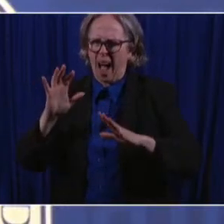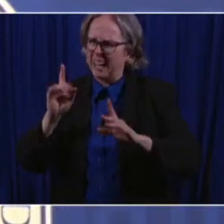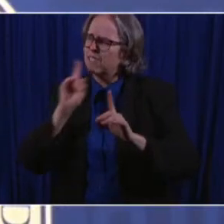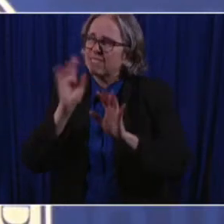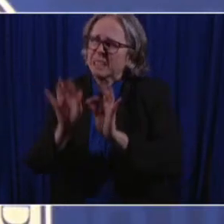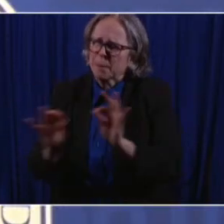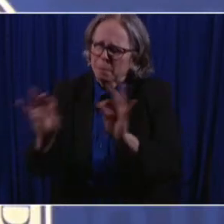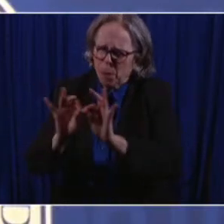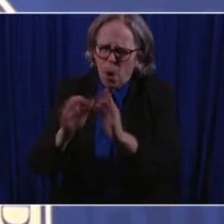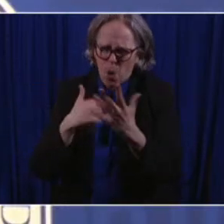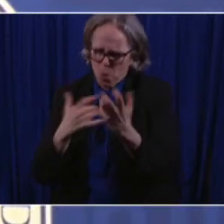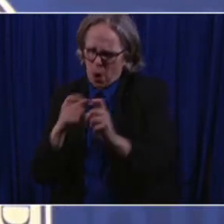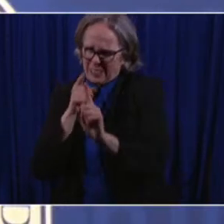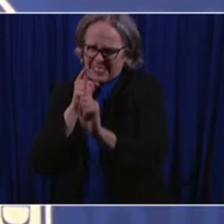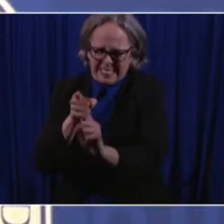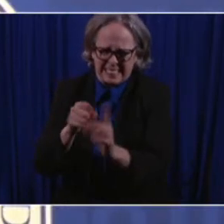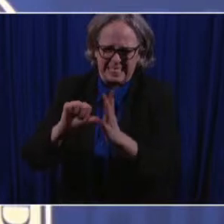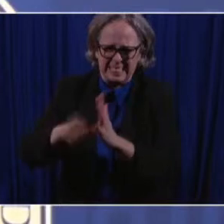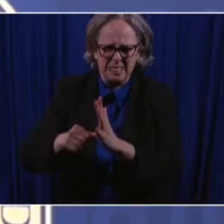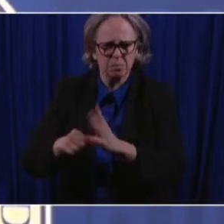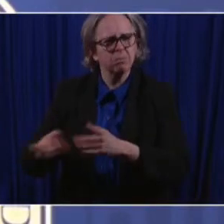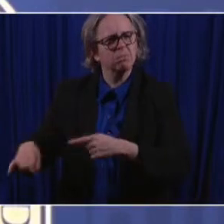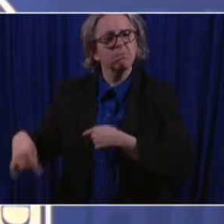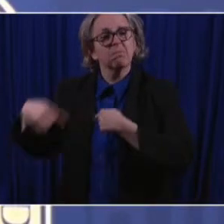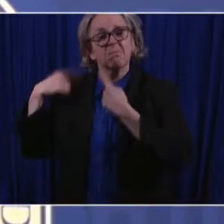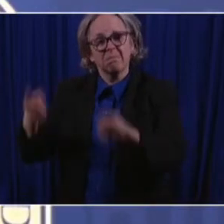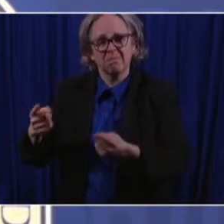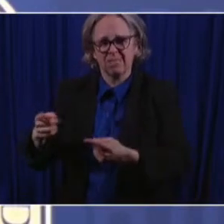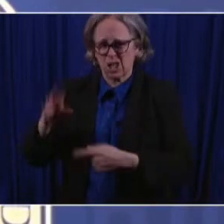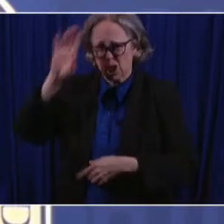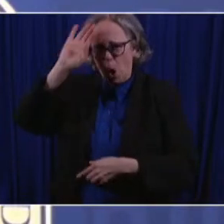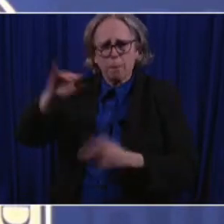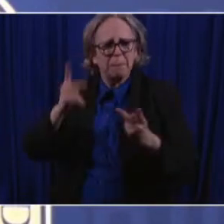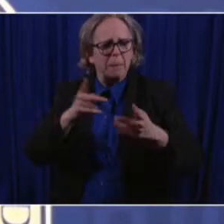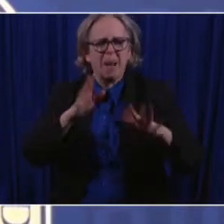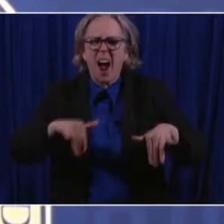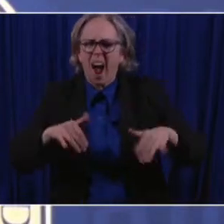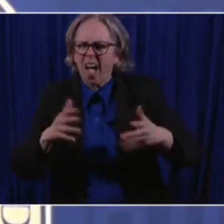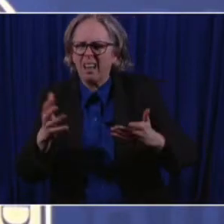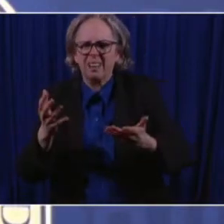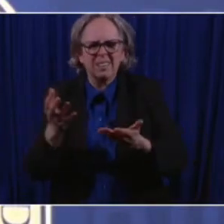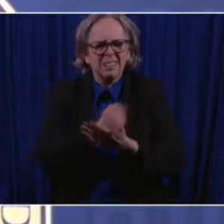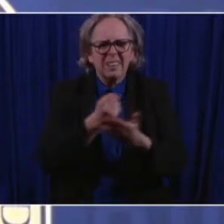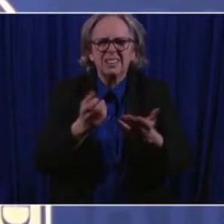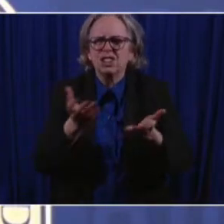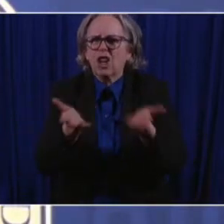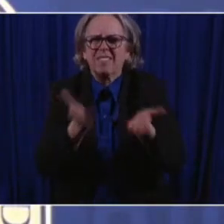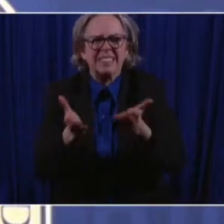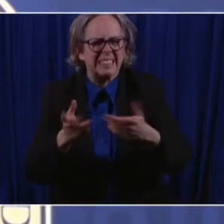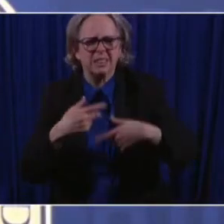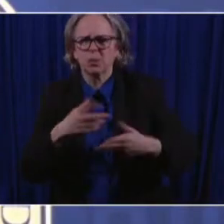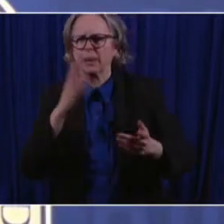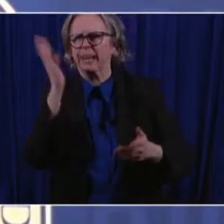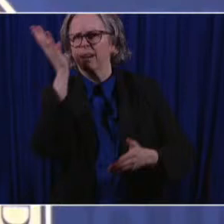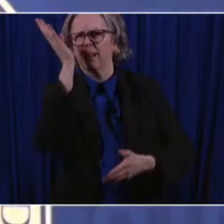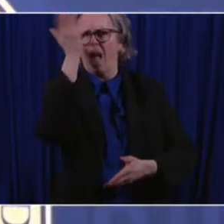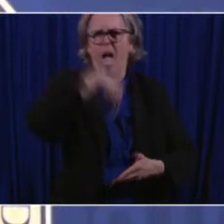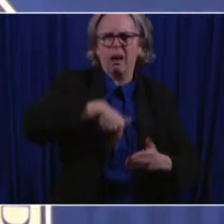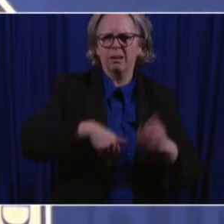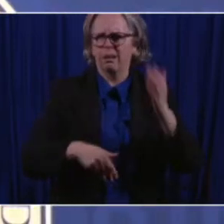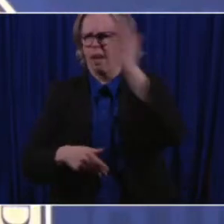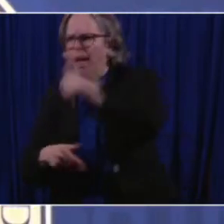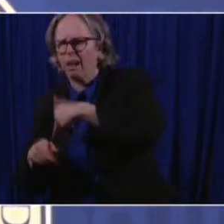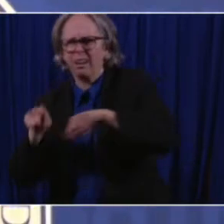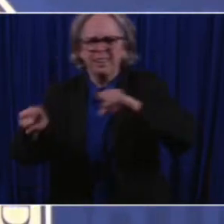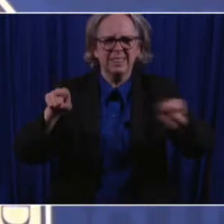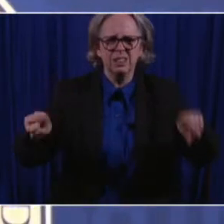entire pandemic has been a true concern. Now we're here with the vaccinations. We saw it early on. There was hesitancy with